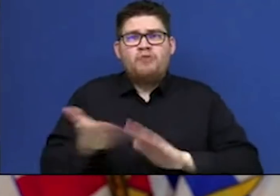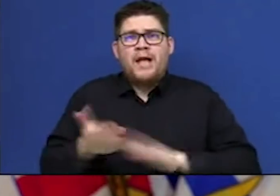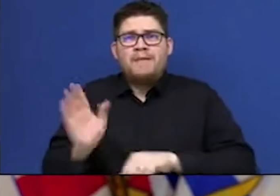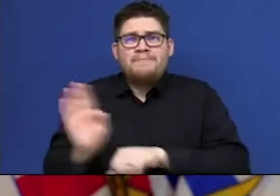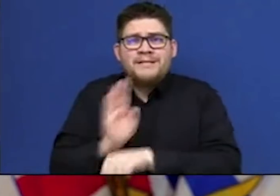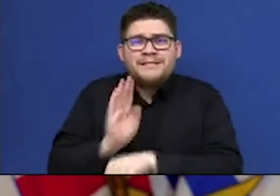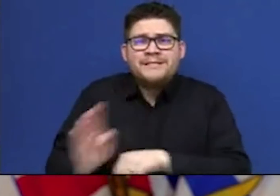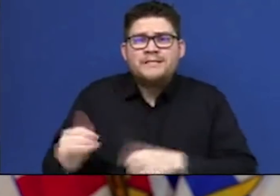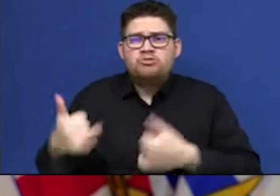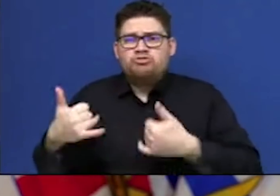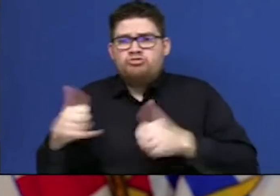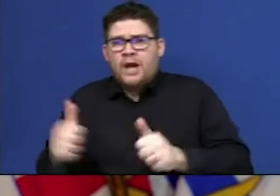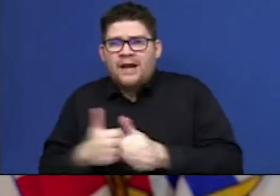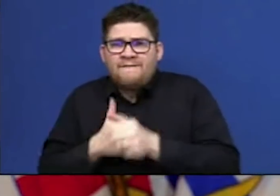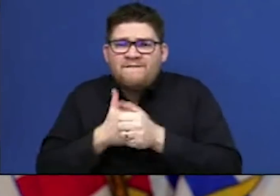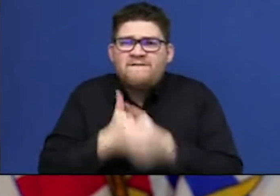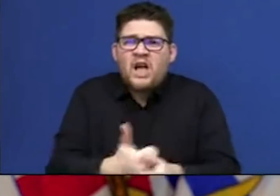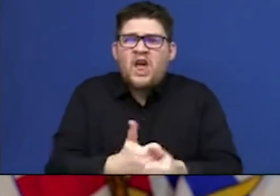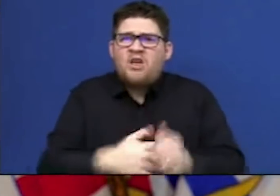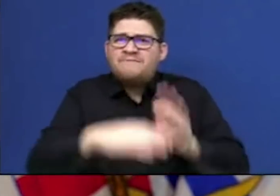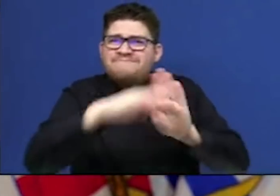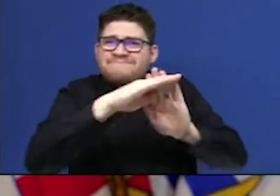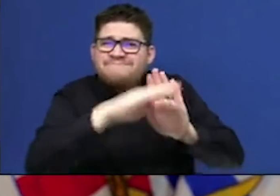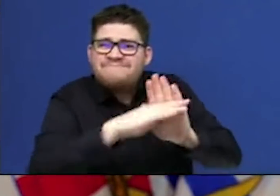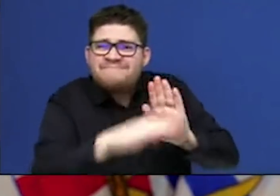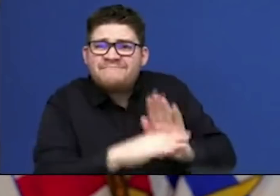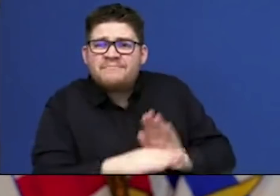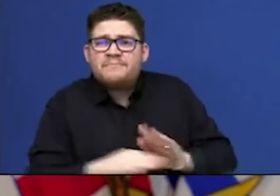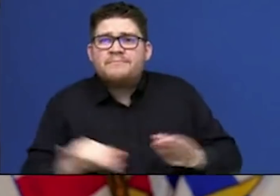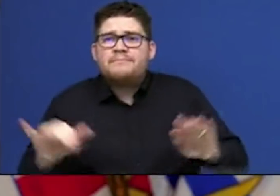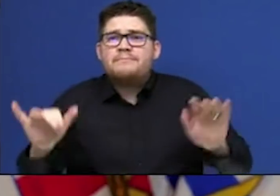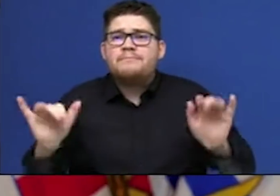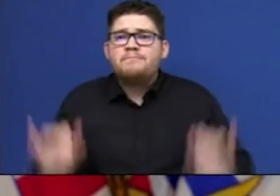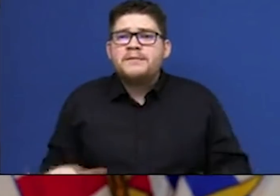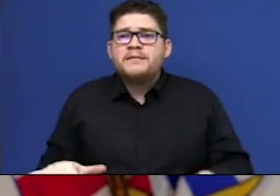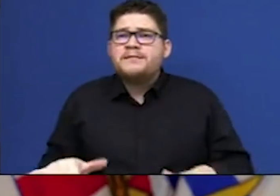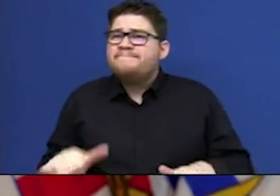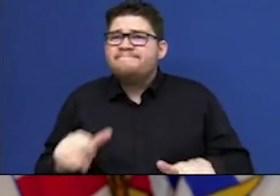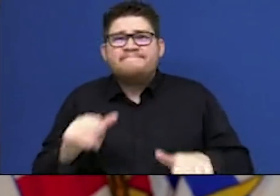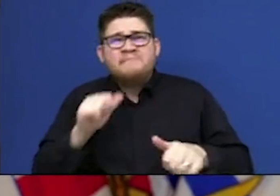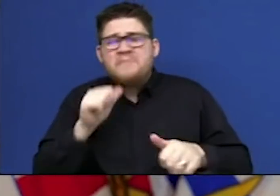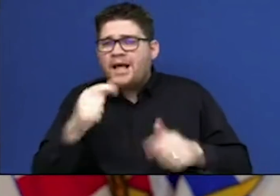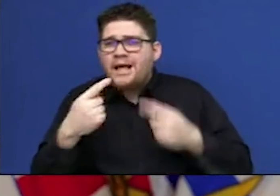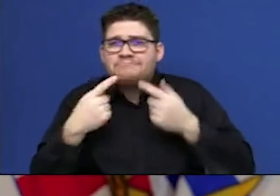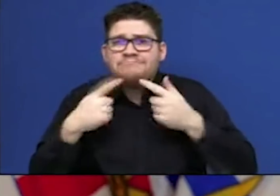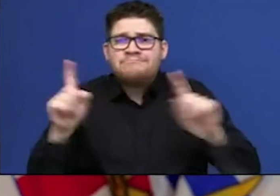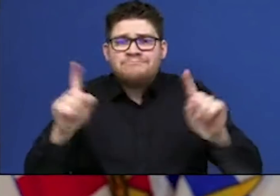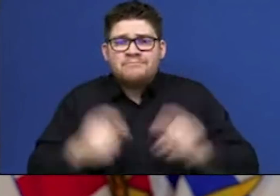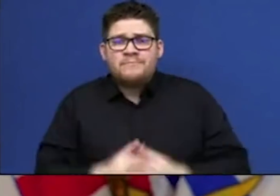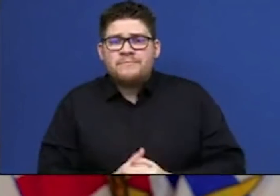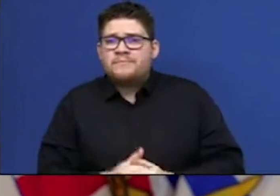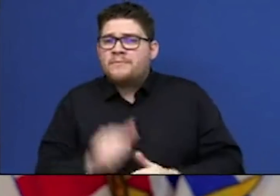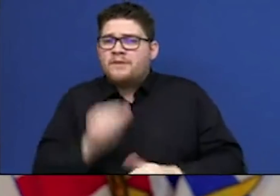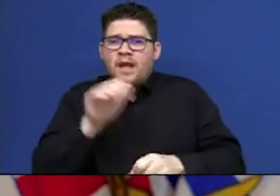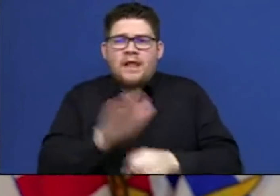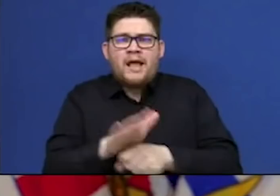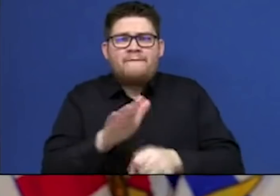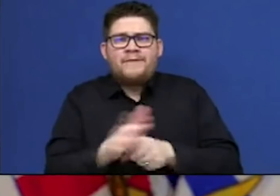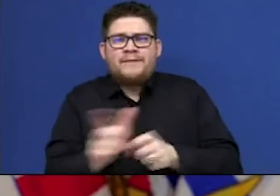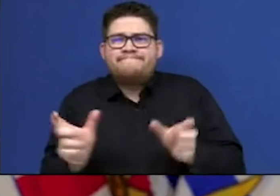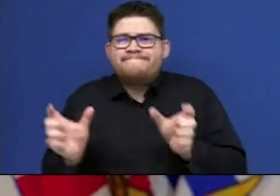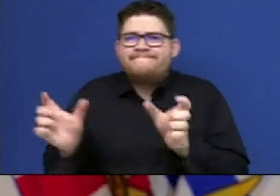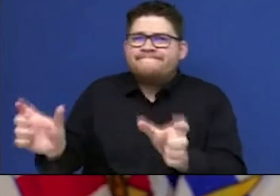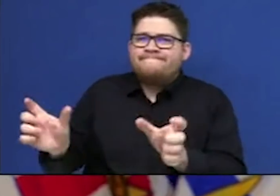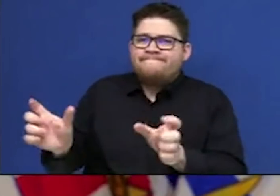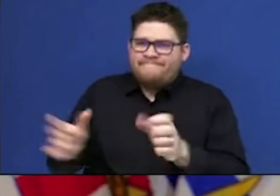worker accommodation in Whistler. Unfortunately, this has not been enough, and we're starting to see cases increase again